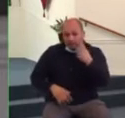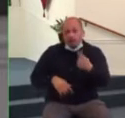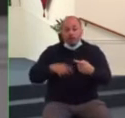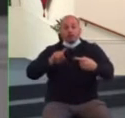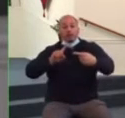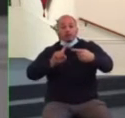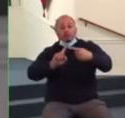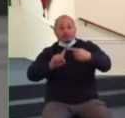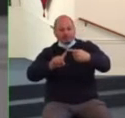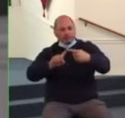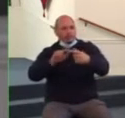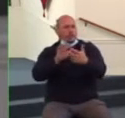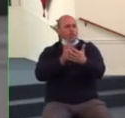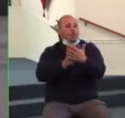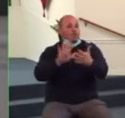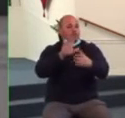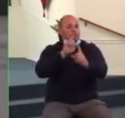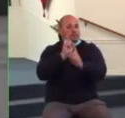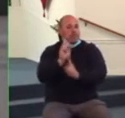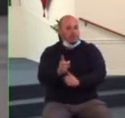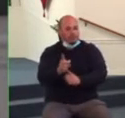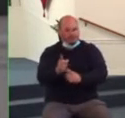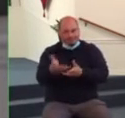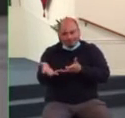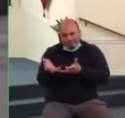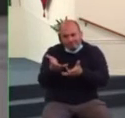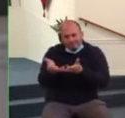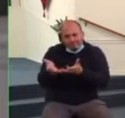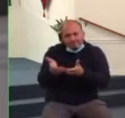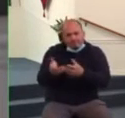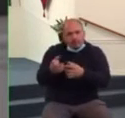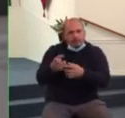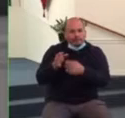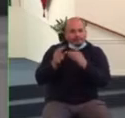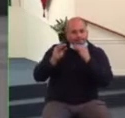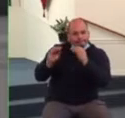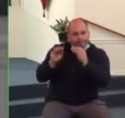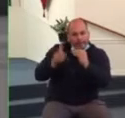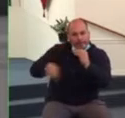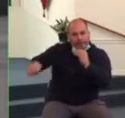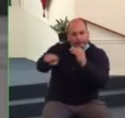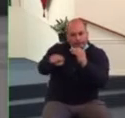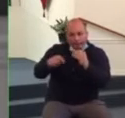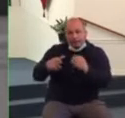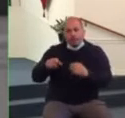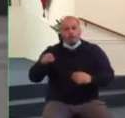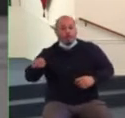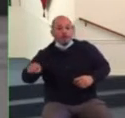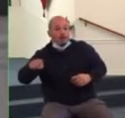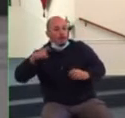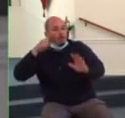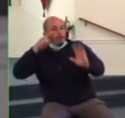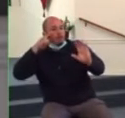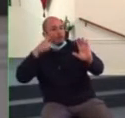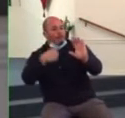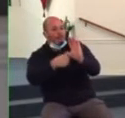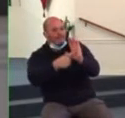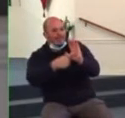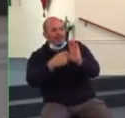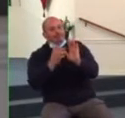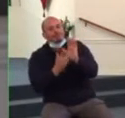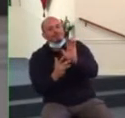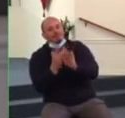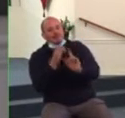moment. The glory in this text is in the disciples' recognition of who Jesus is, that he is